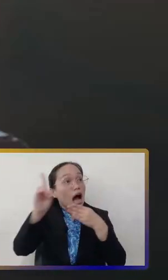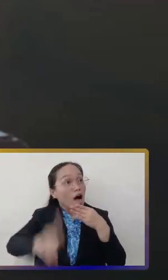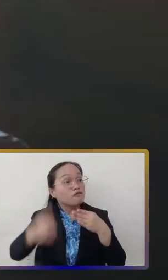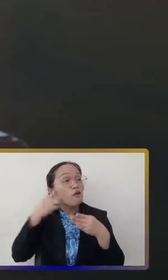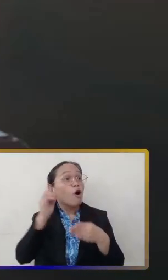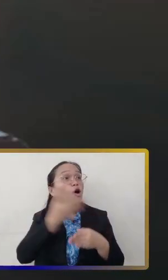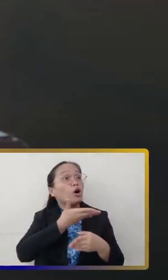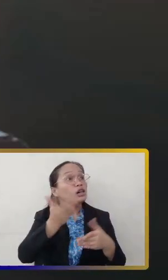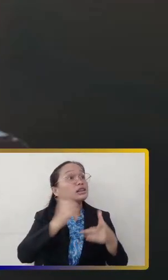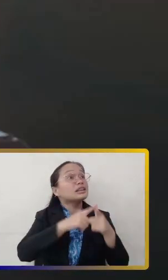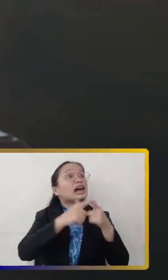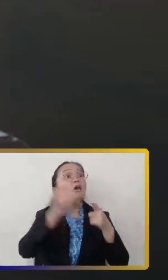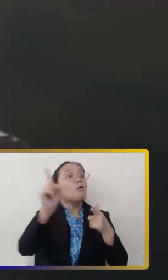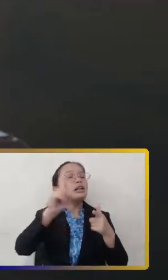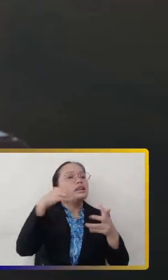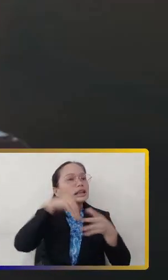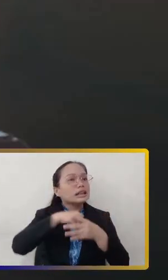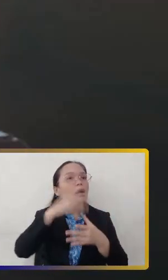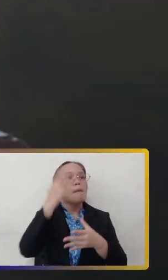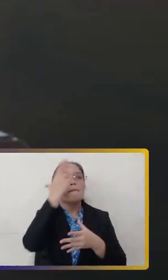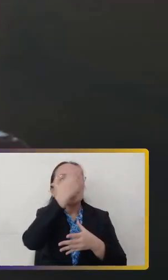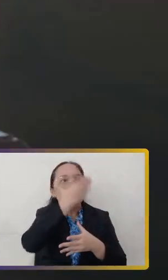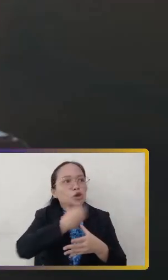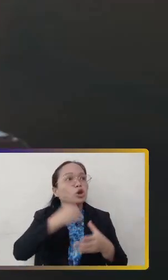But in the beauty of